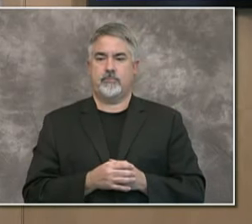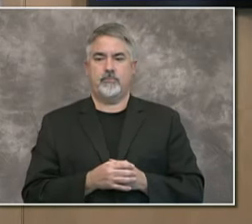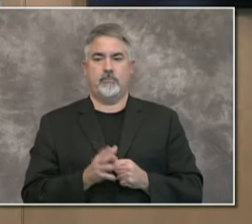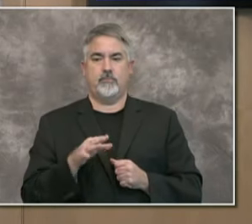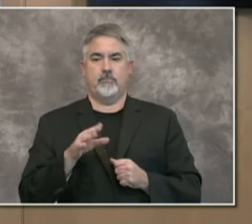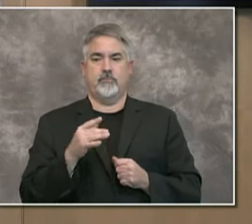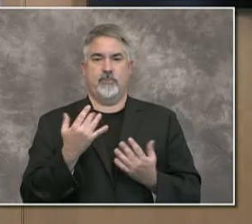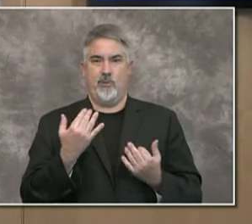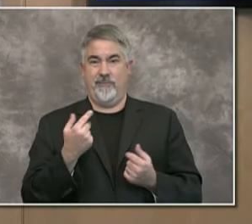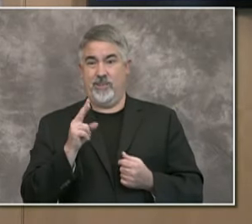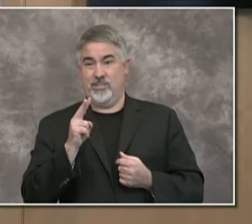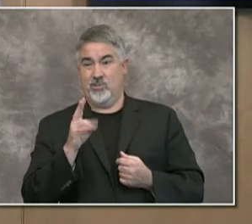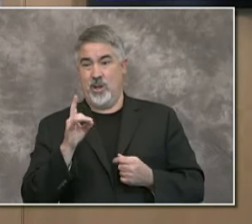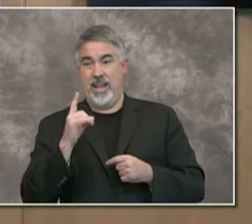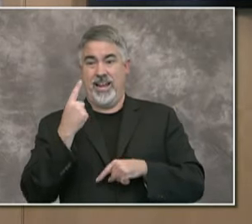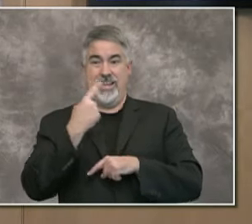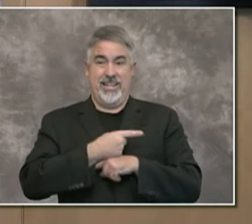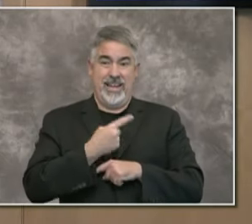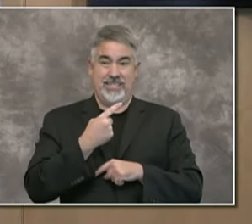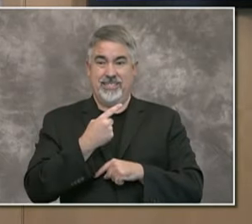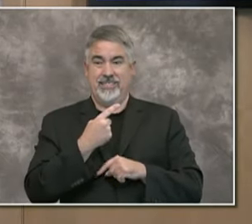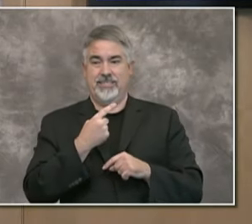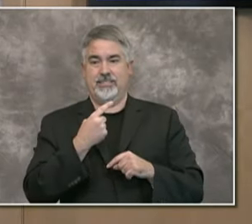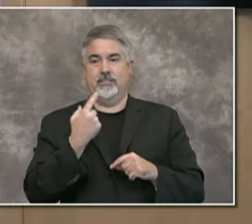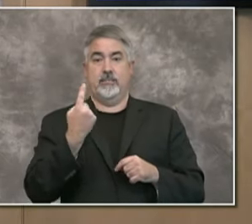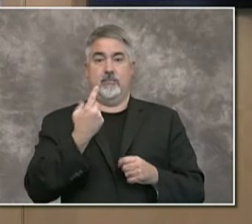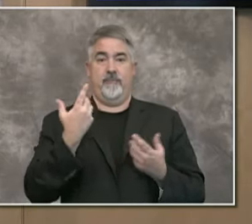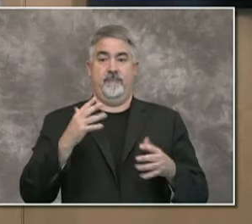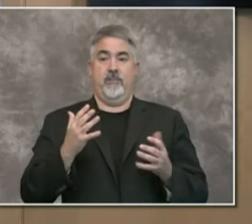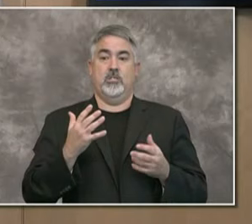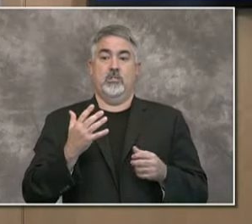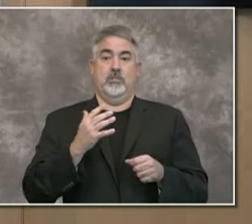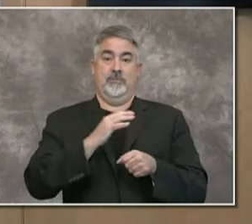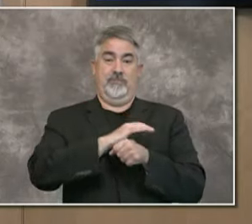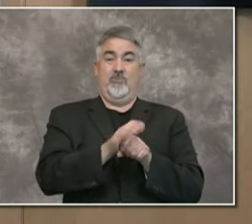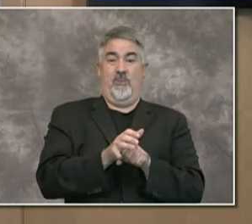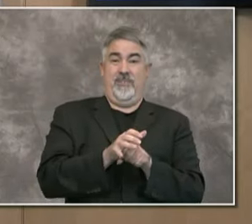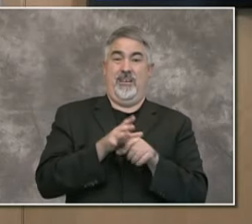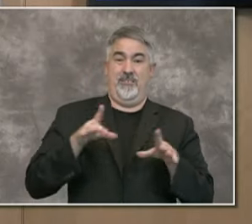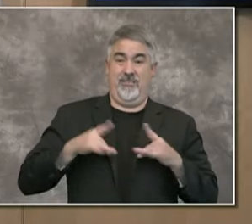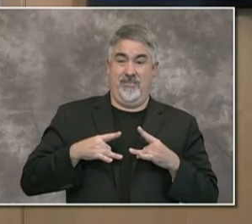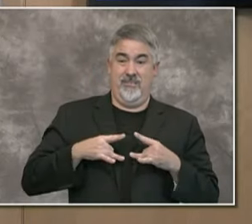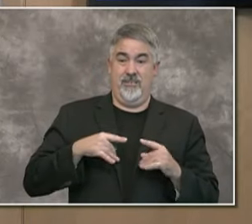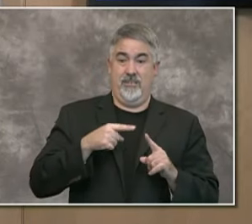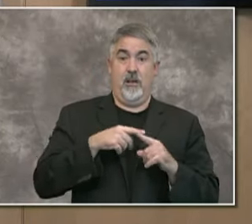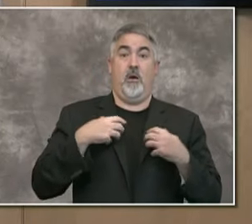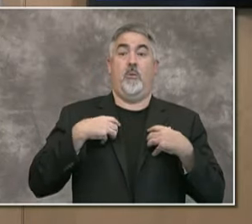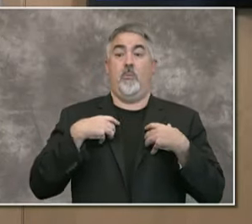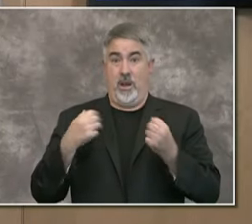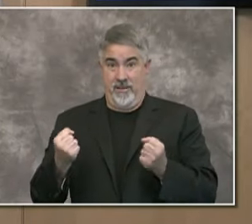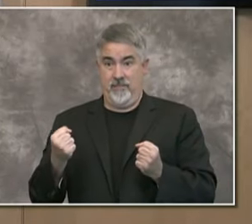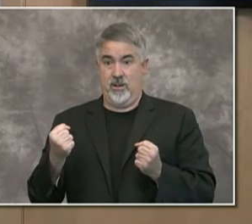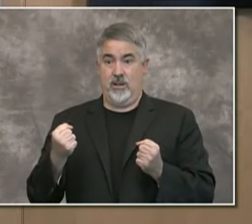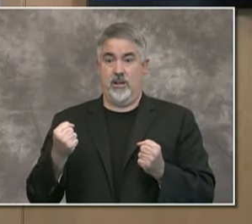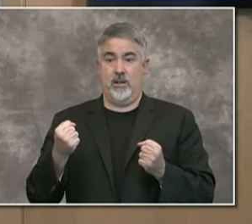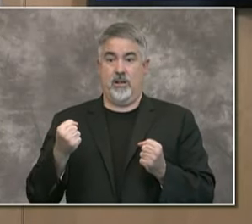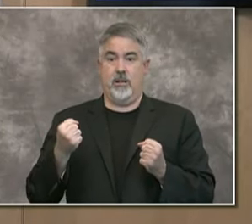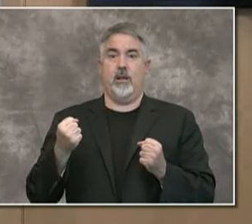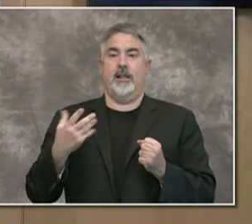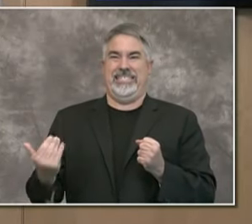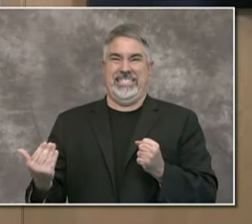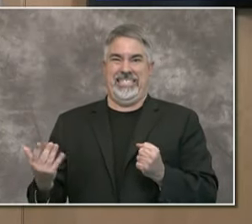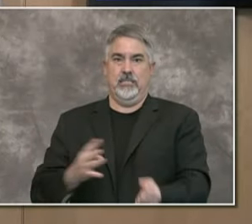28 days after a positive test or doing a follow-up retesting at a 14-day interval.